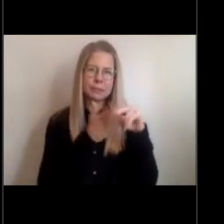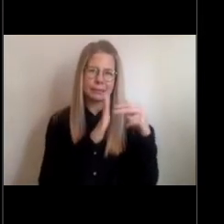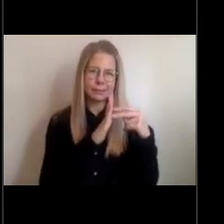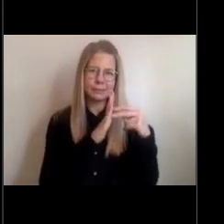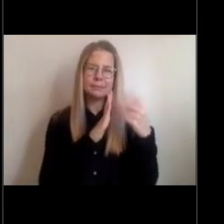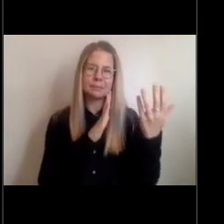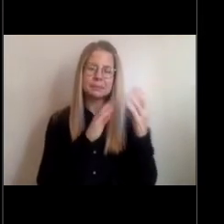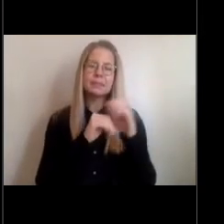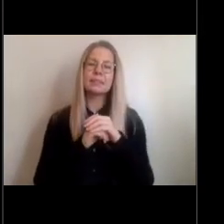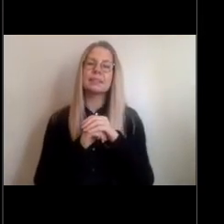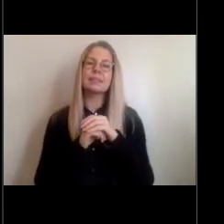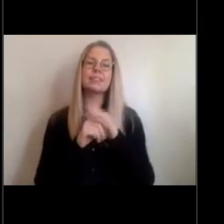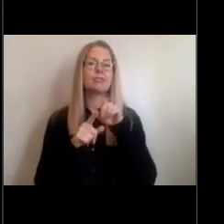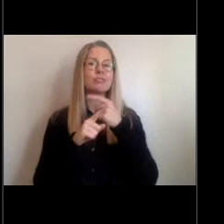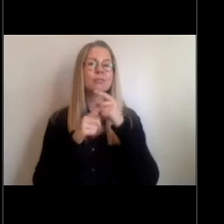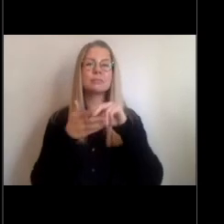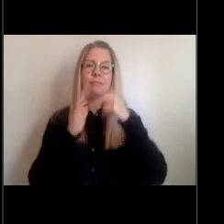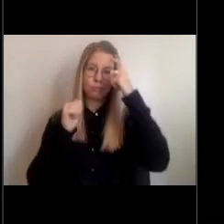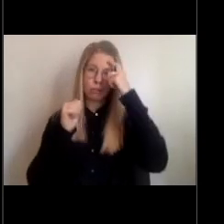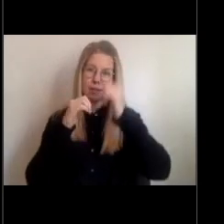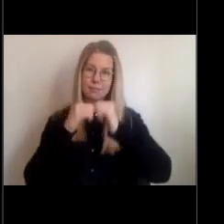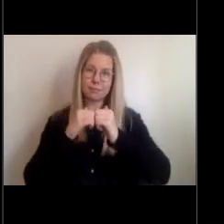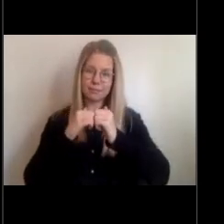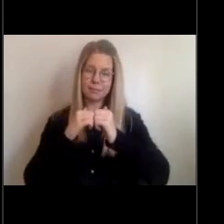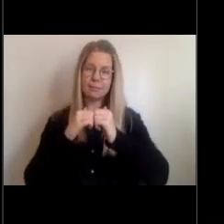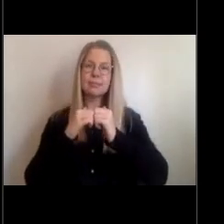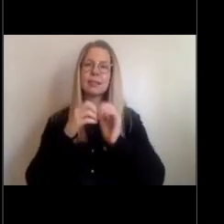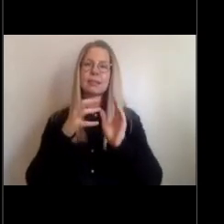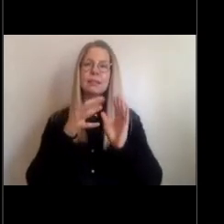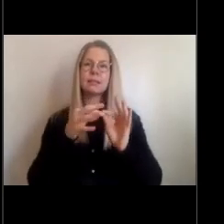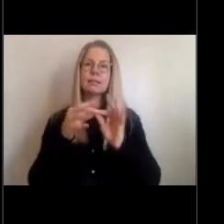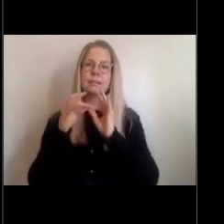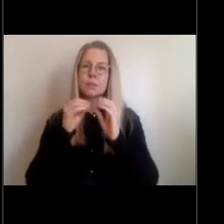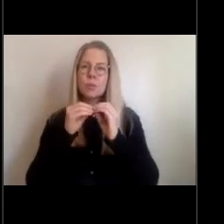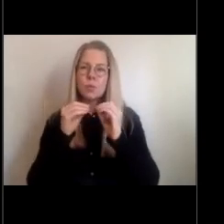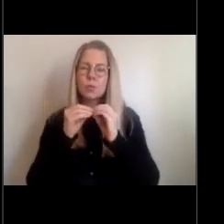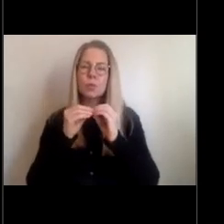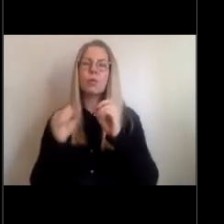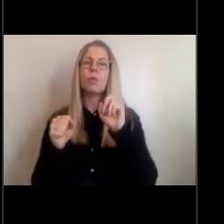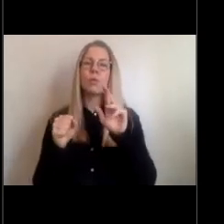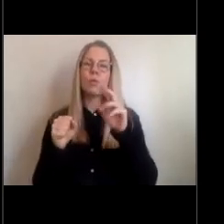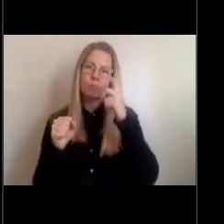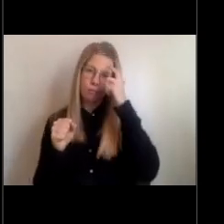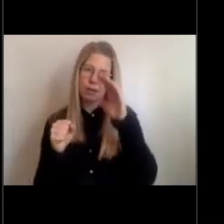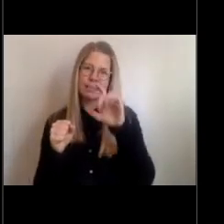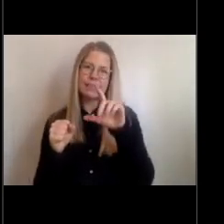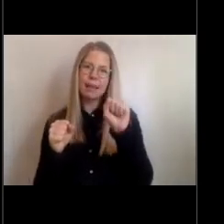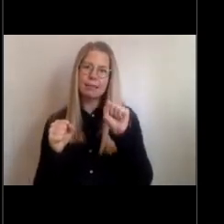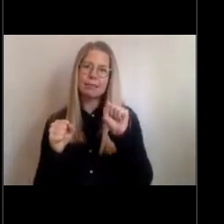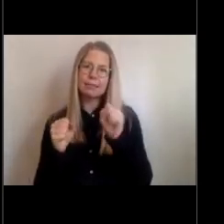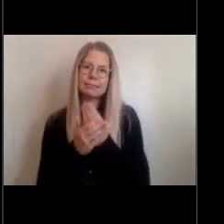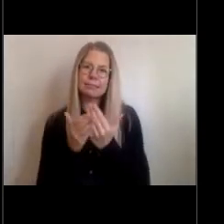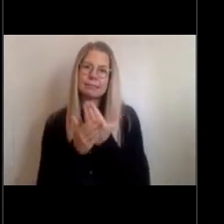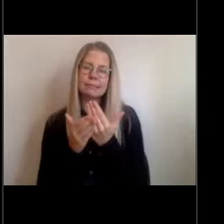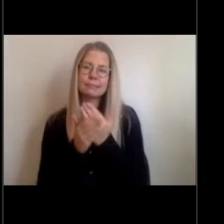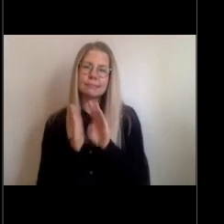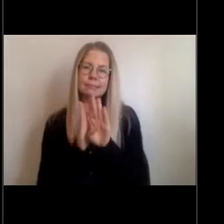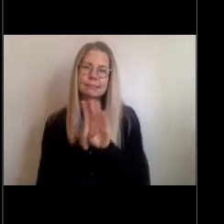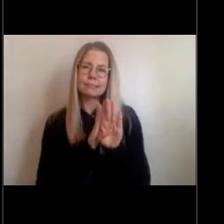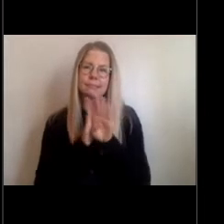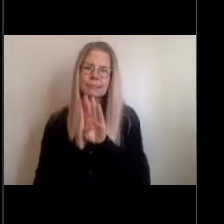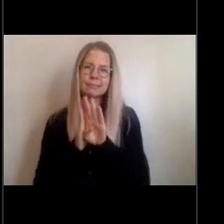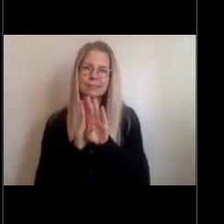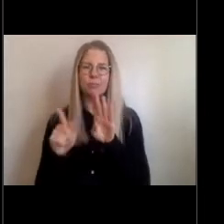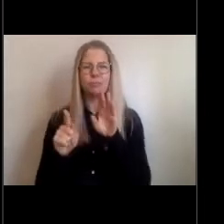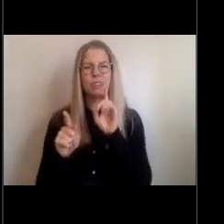new connections between brain cells or even gaining brain cells. Think of it basically as brain growth and development. Now, up